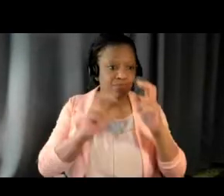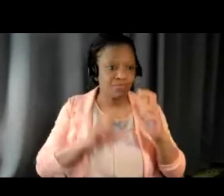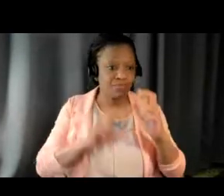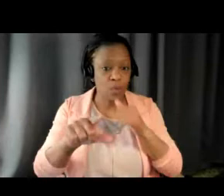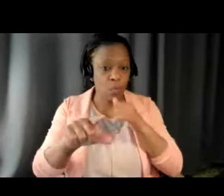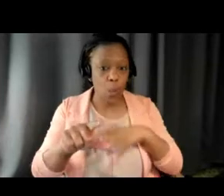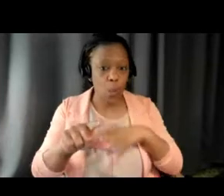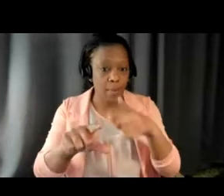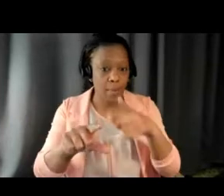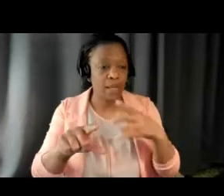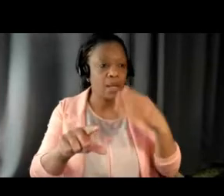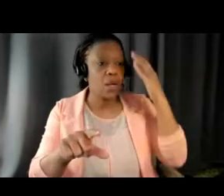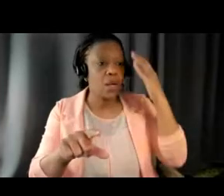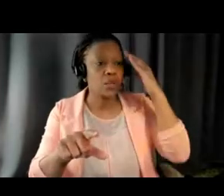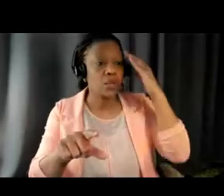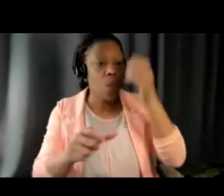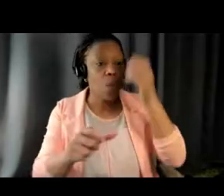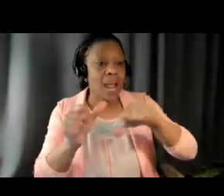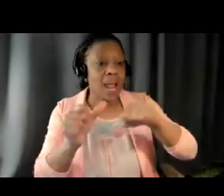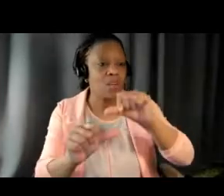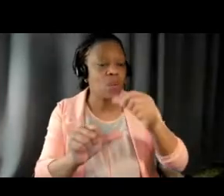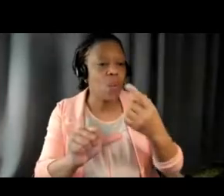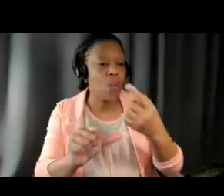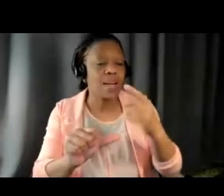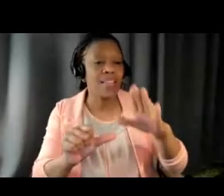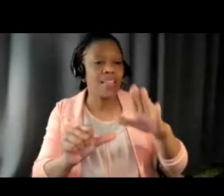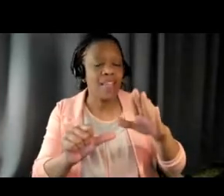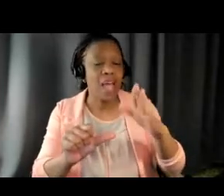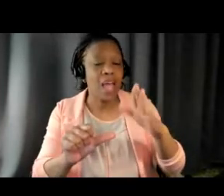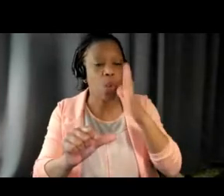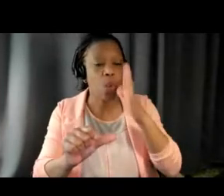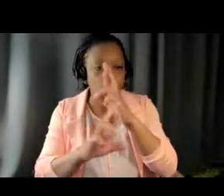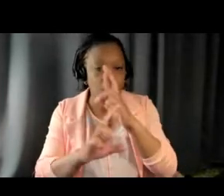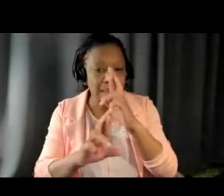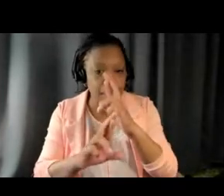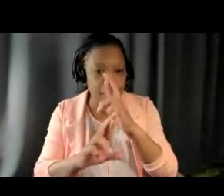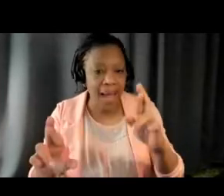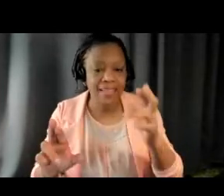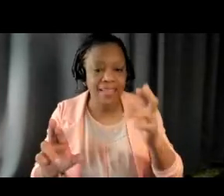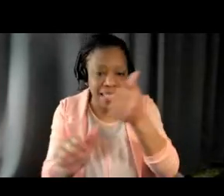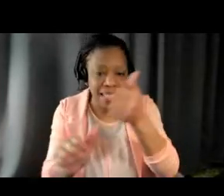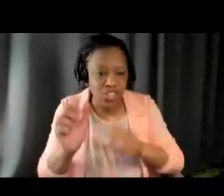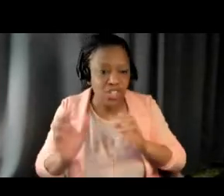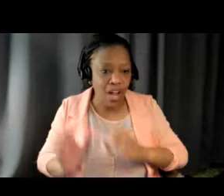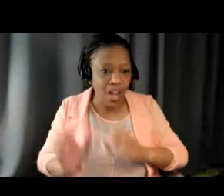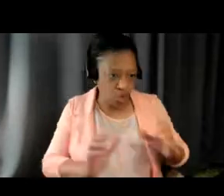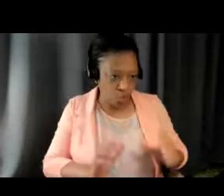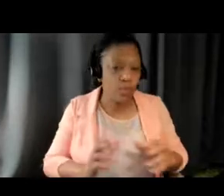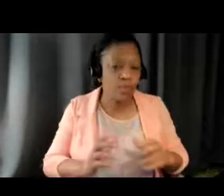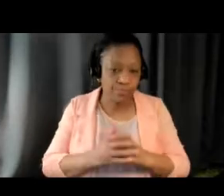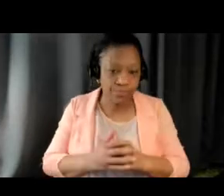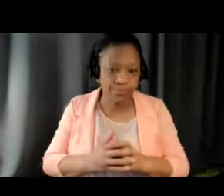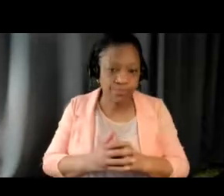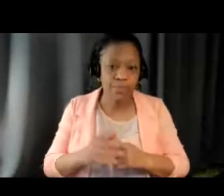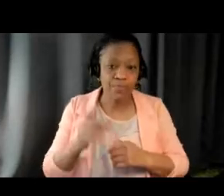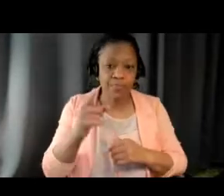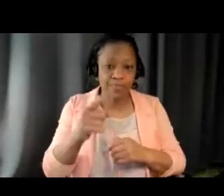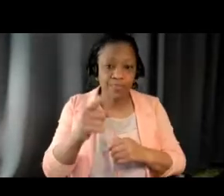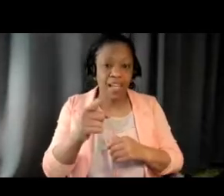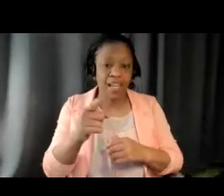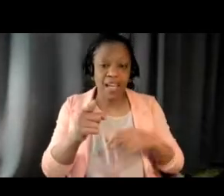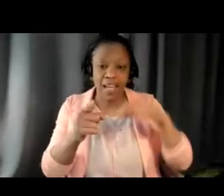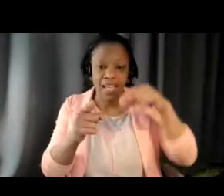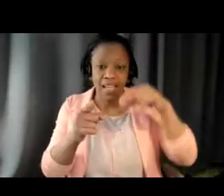treat everyone like they're human. Yes, sir. Yes. So this is now only our first community